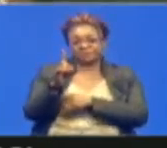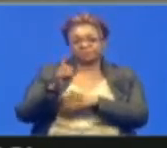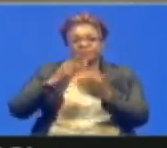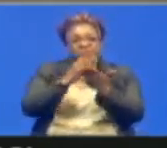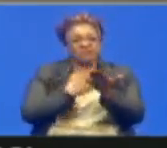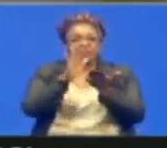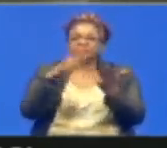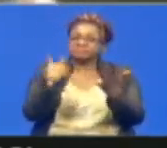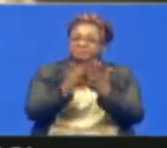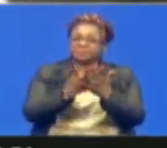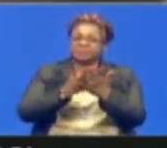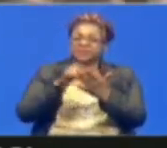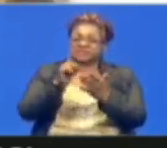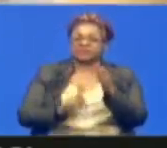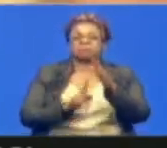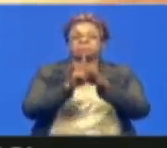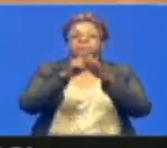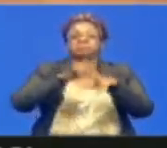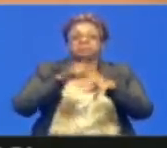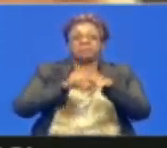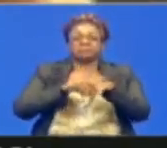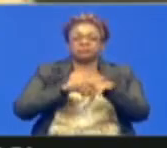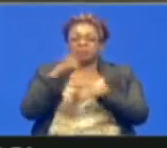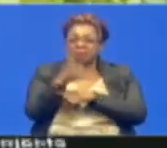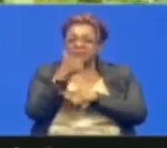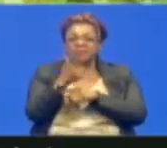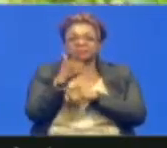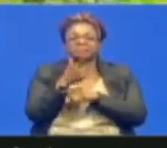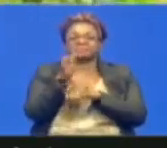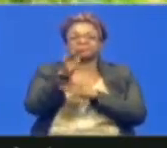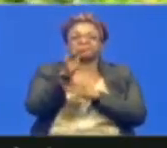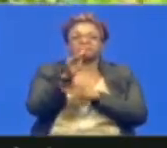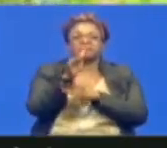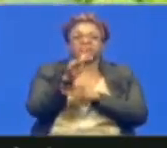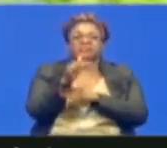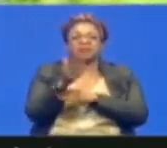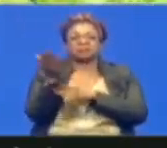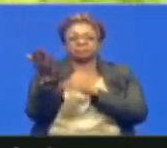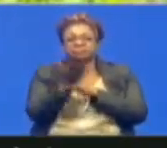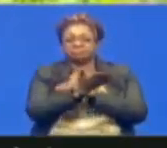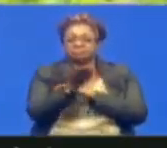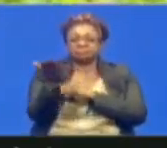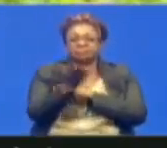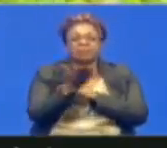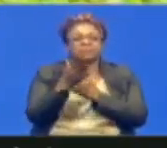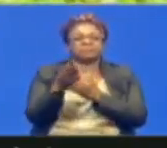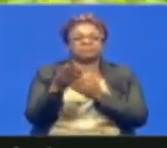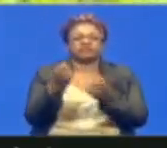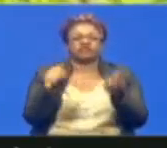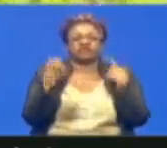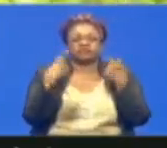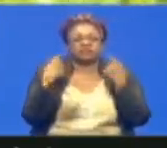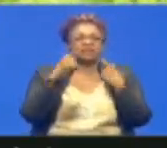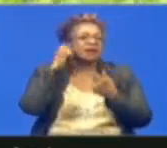governor had resurfaced 3 days after he was caught on camera leading the cutting down of tea bushes at Kibwari Tea Farm in Nandi